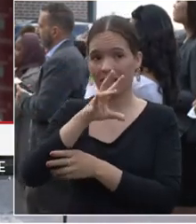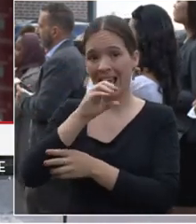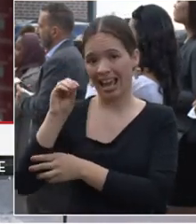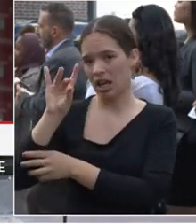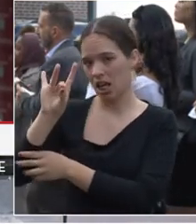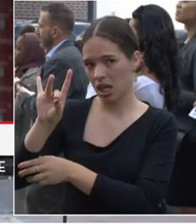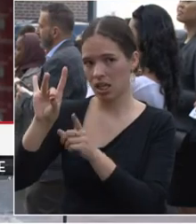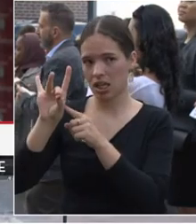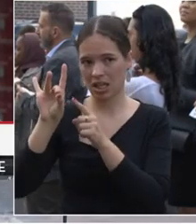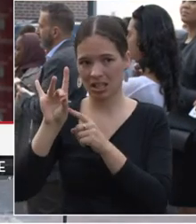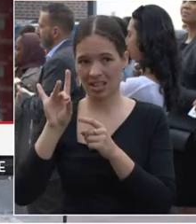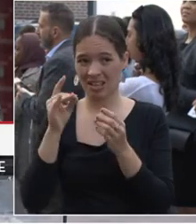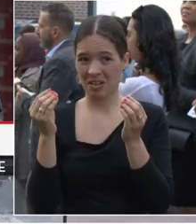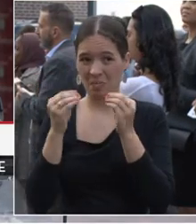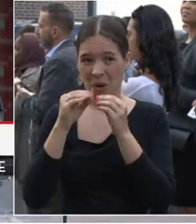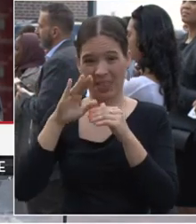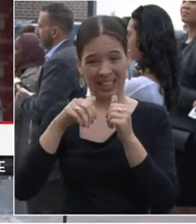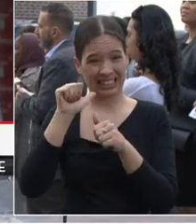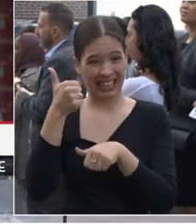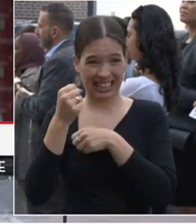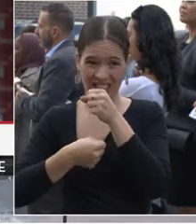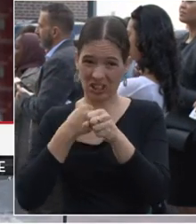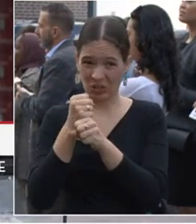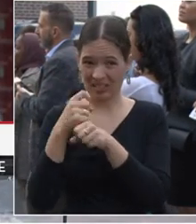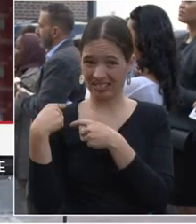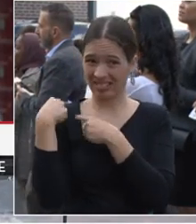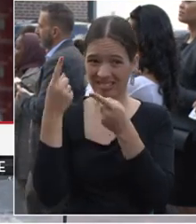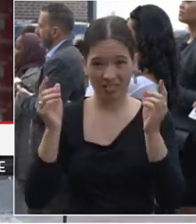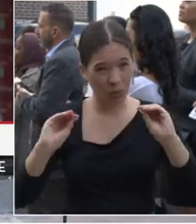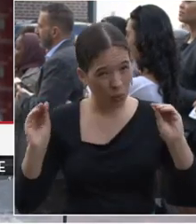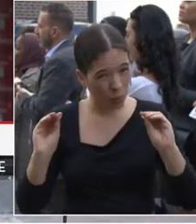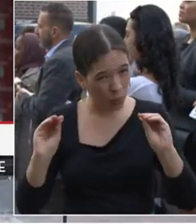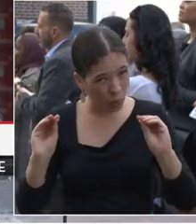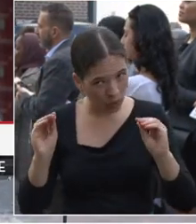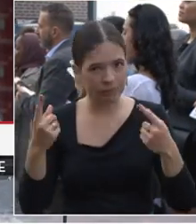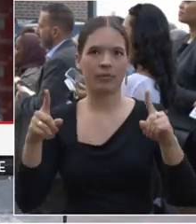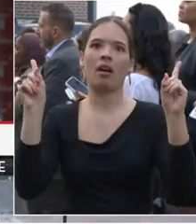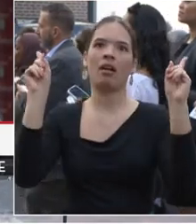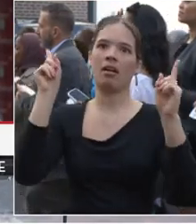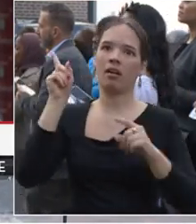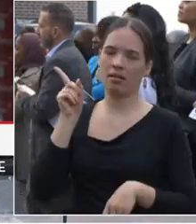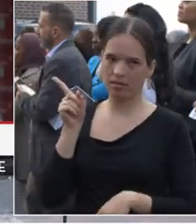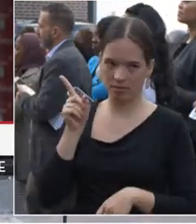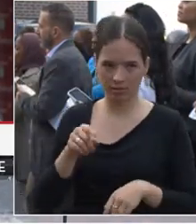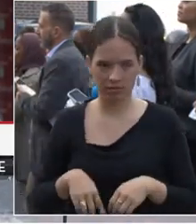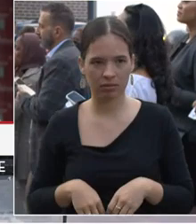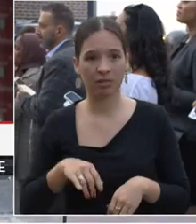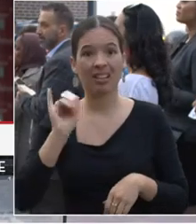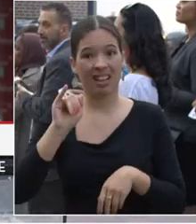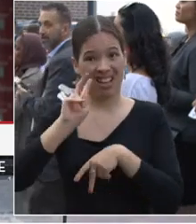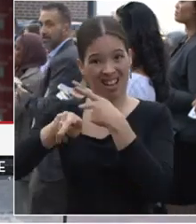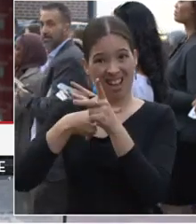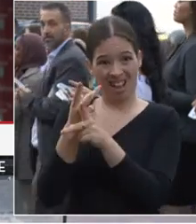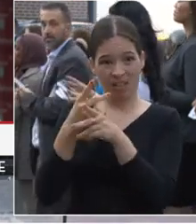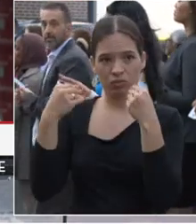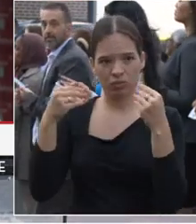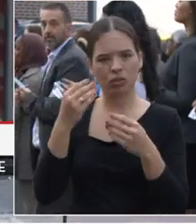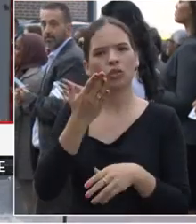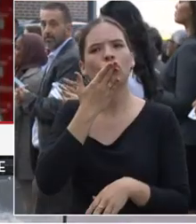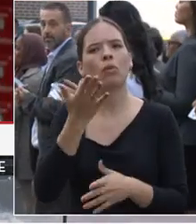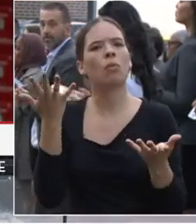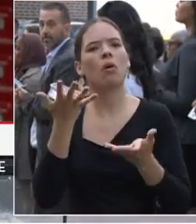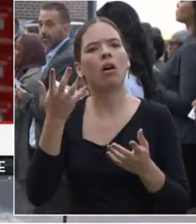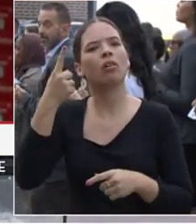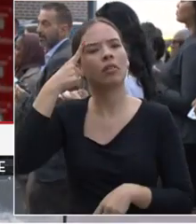equally important for members of the community will be what this type of store can become for them. Starting